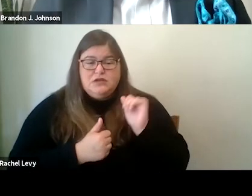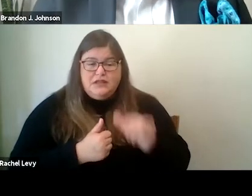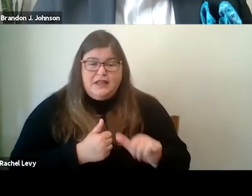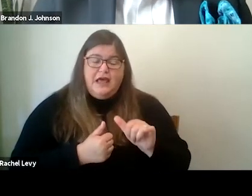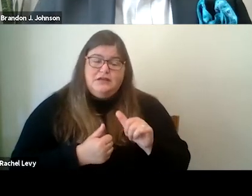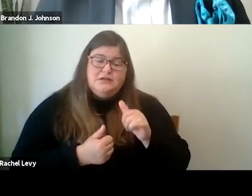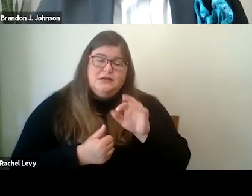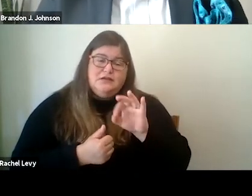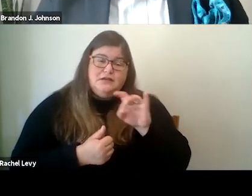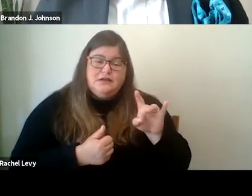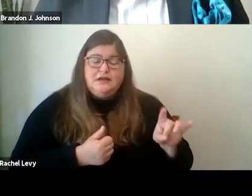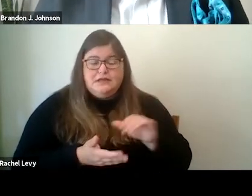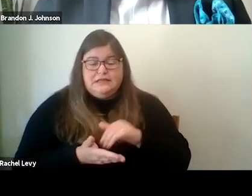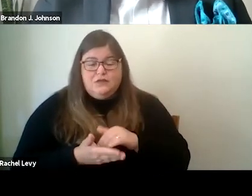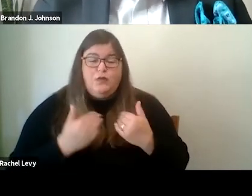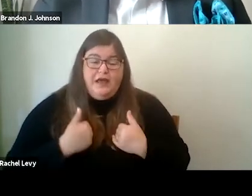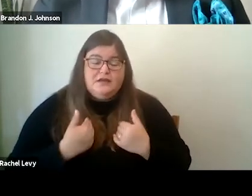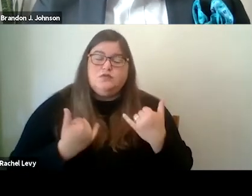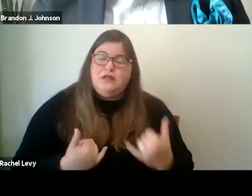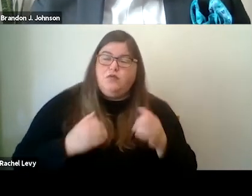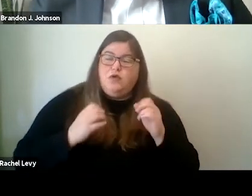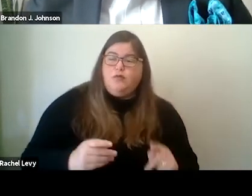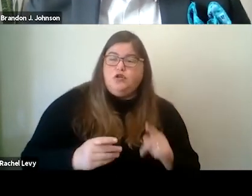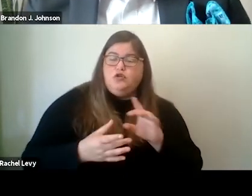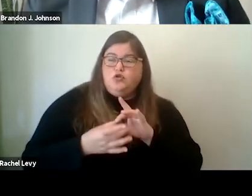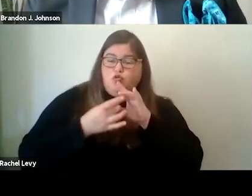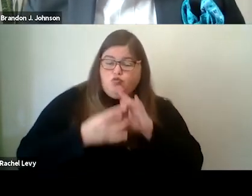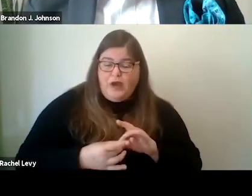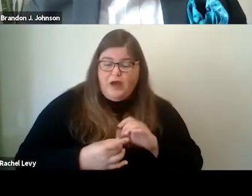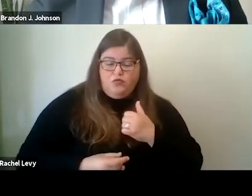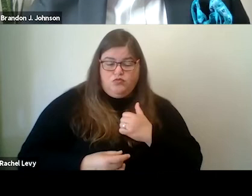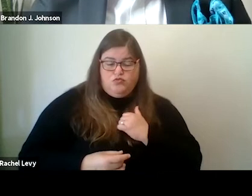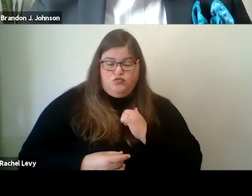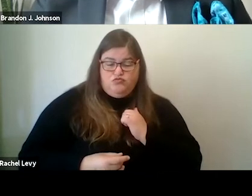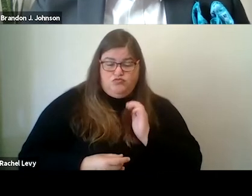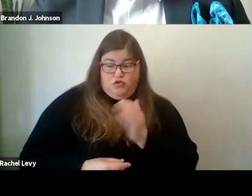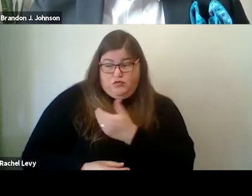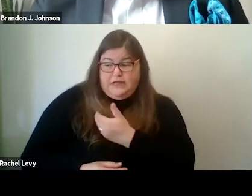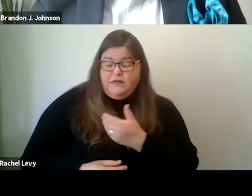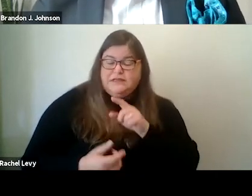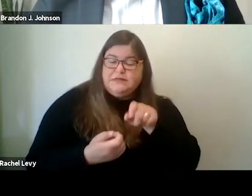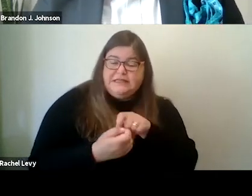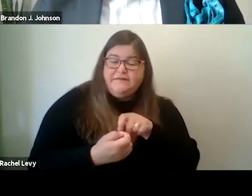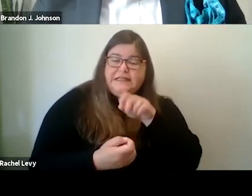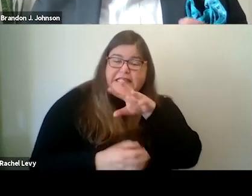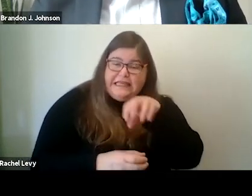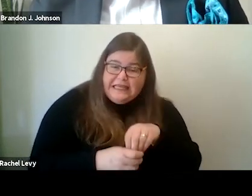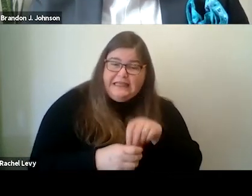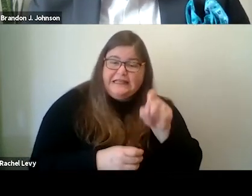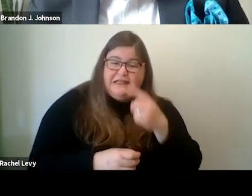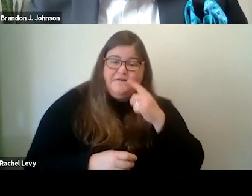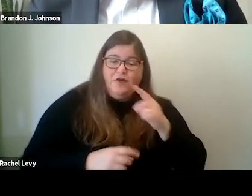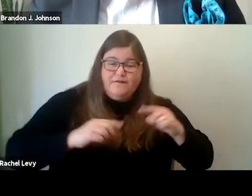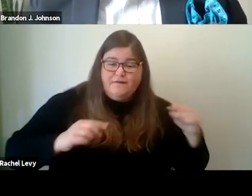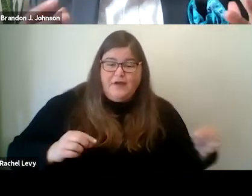this is an opportunity for us to ground ourselves specifically in the needs of various populations, to use the